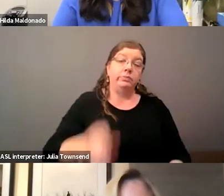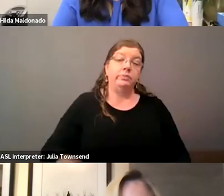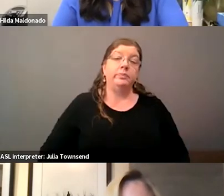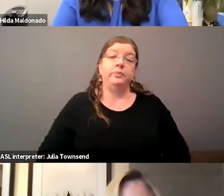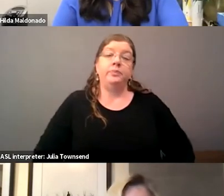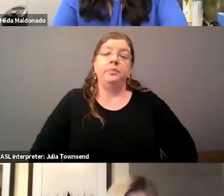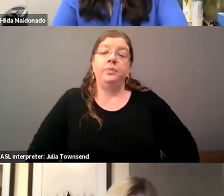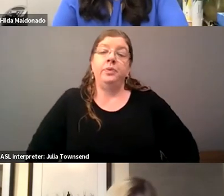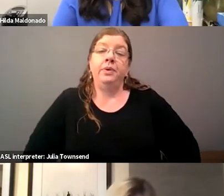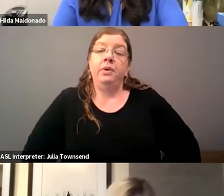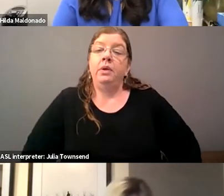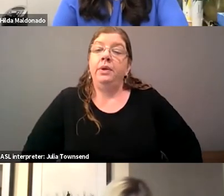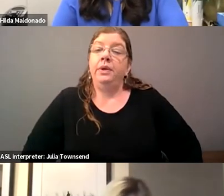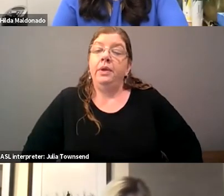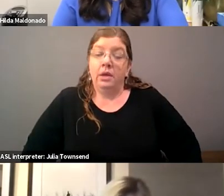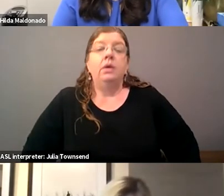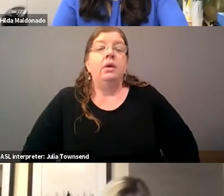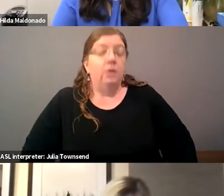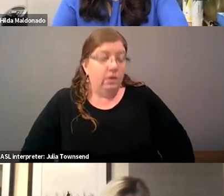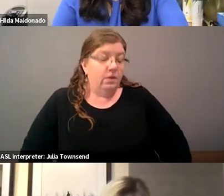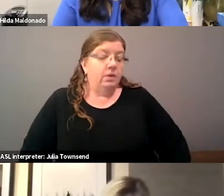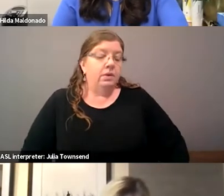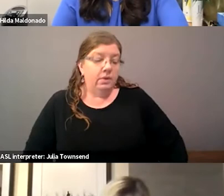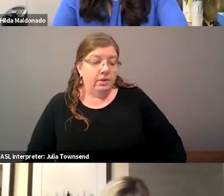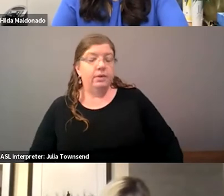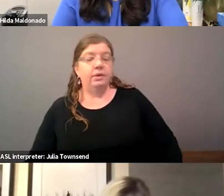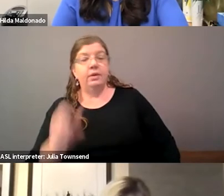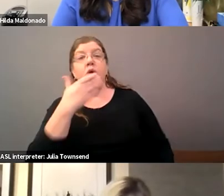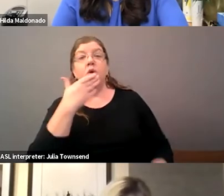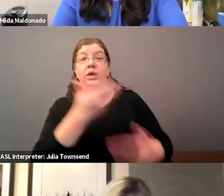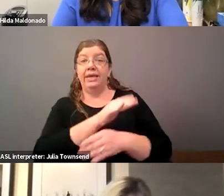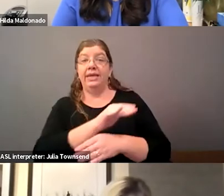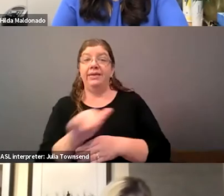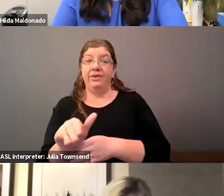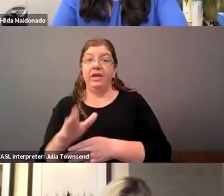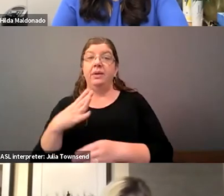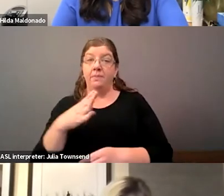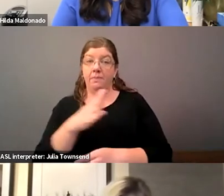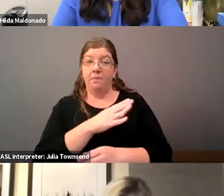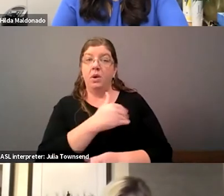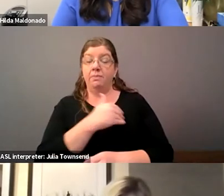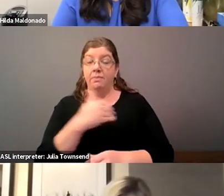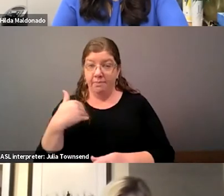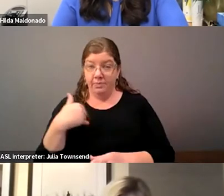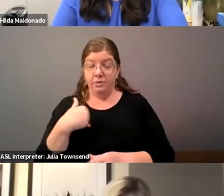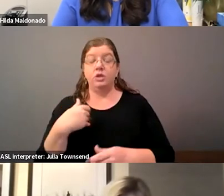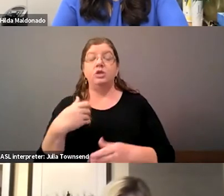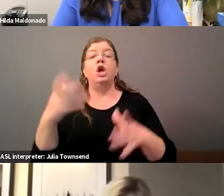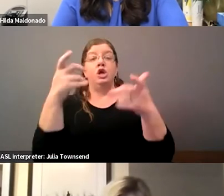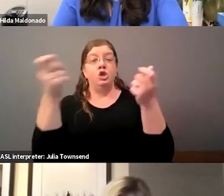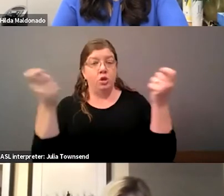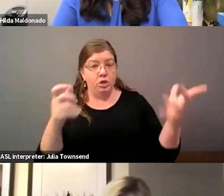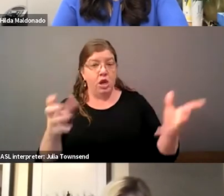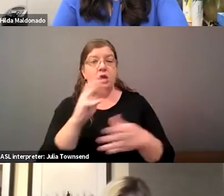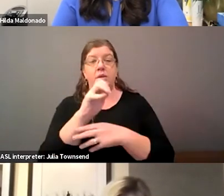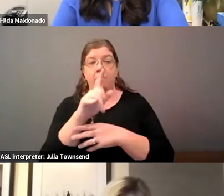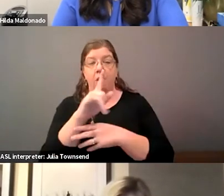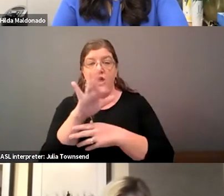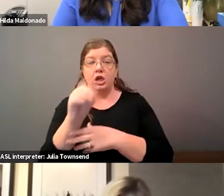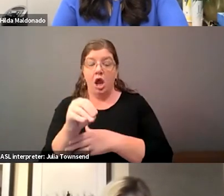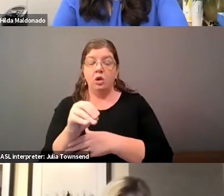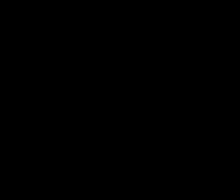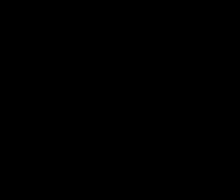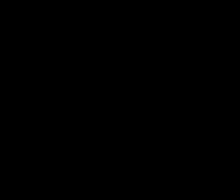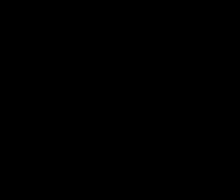thanks absolutely uh good evening board members and superintendent maldonado members of the public uh mr rouse if you wouldn't